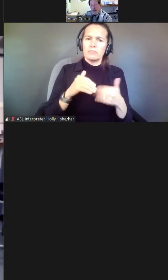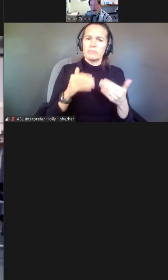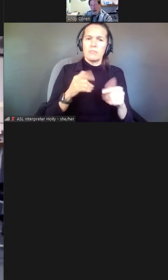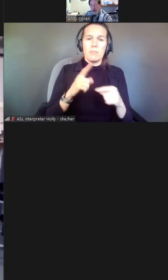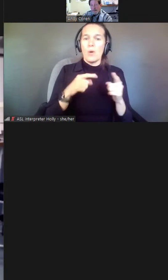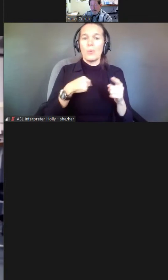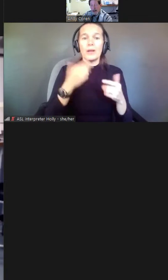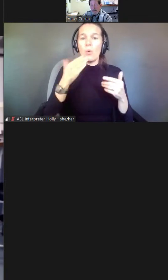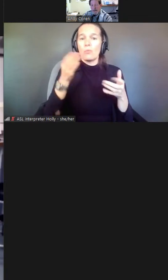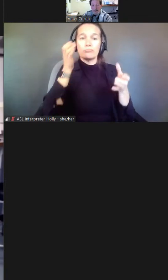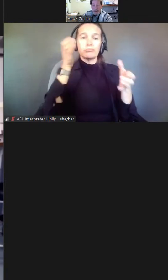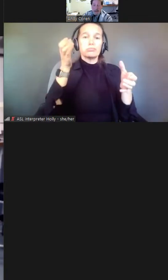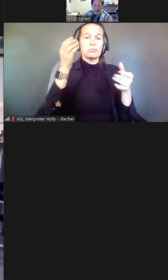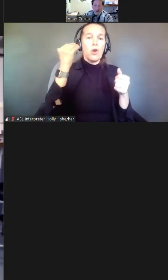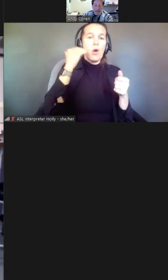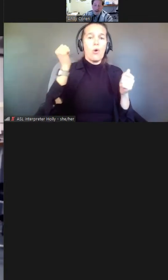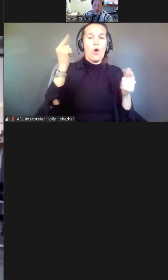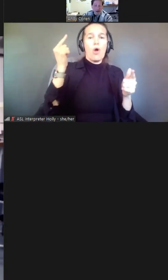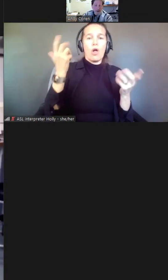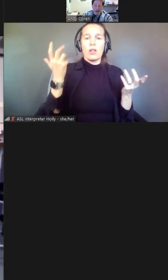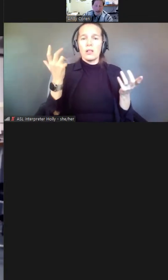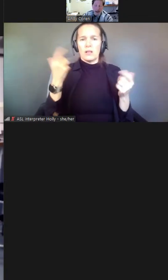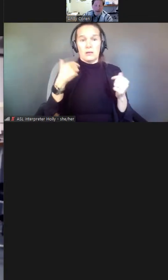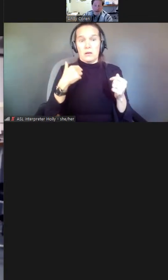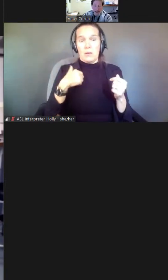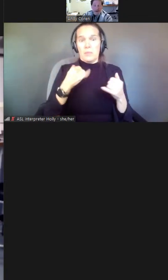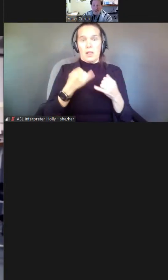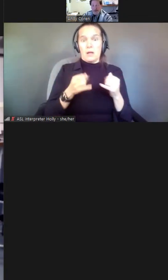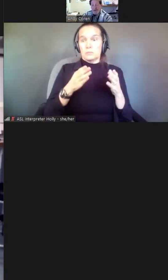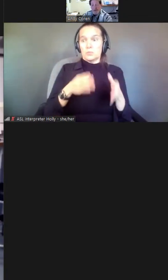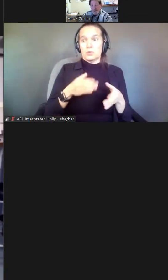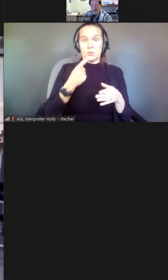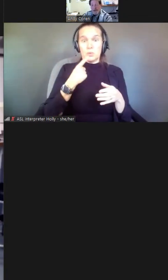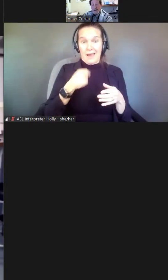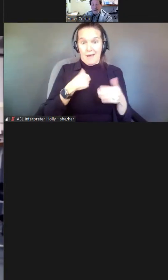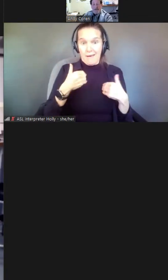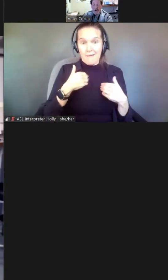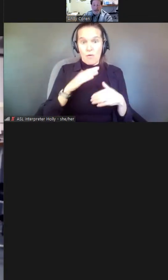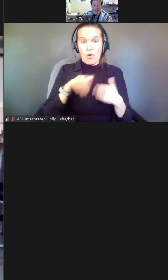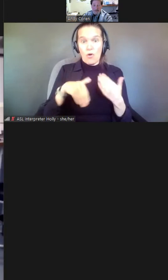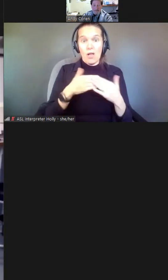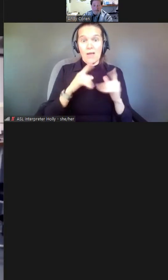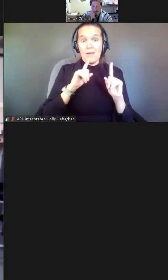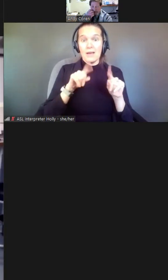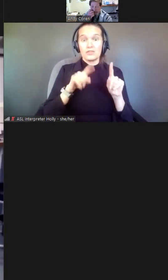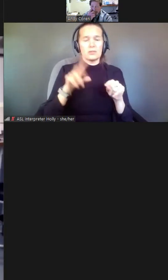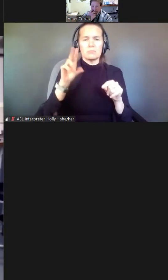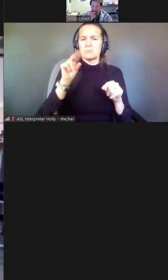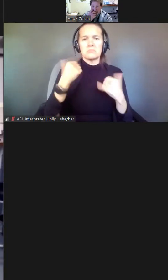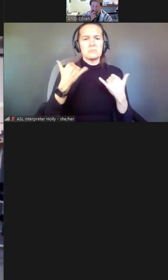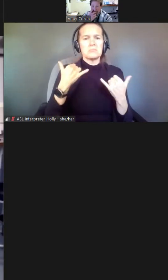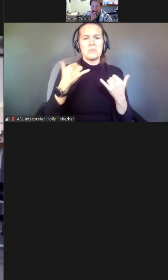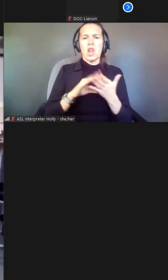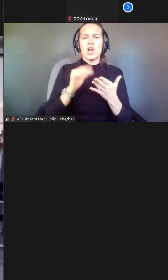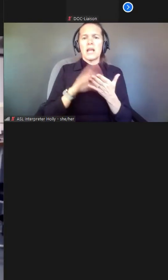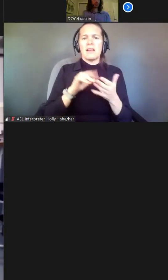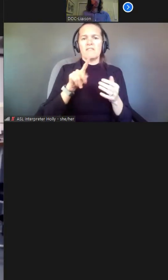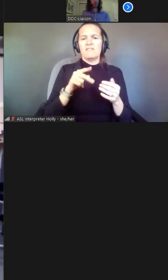all. And I would be the last to say we do, or that I have the answers. We're in a learning phase.